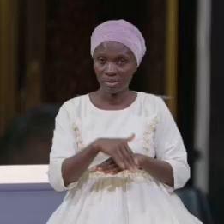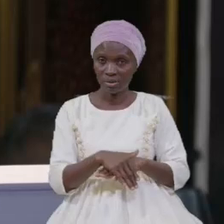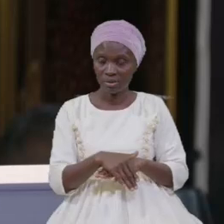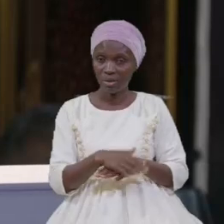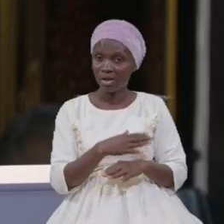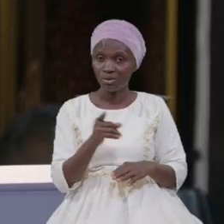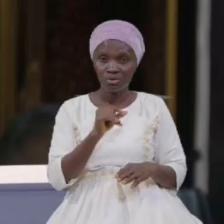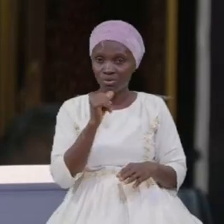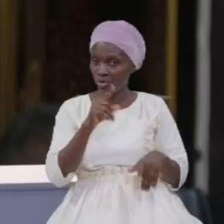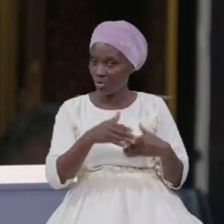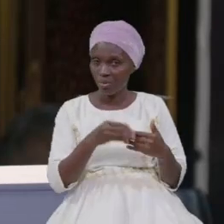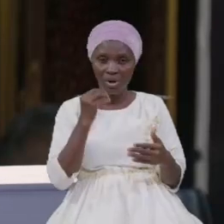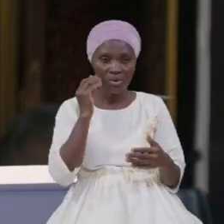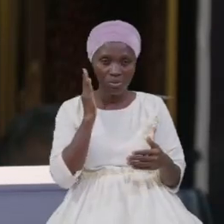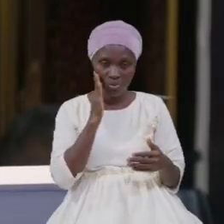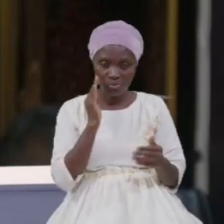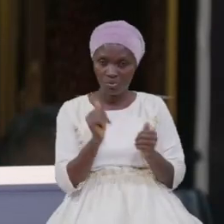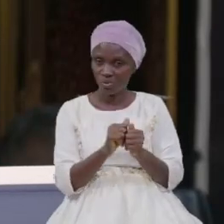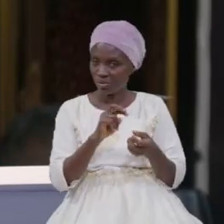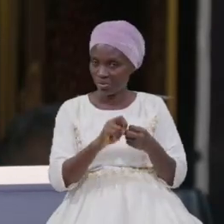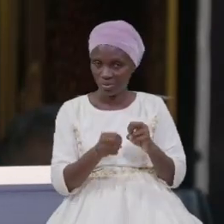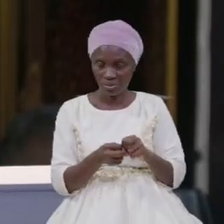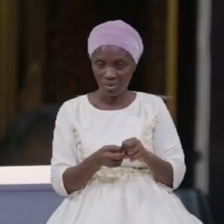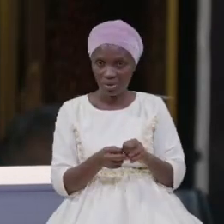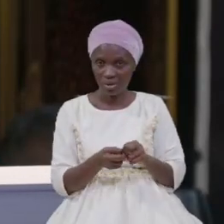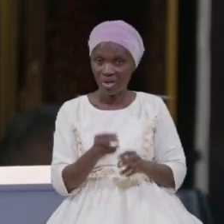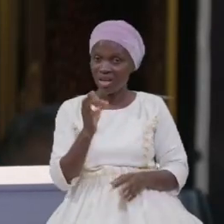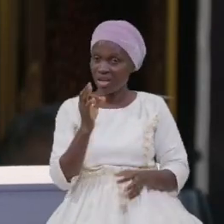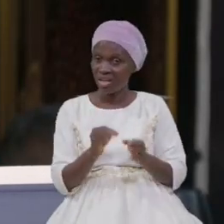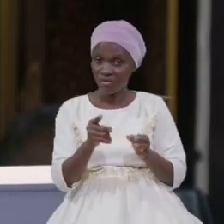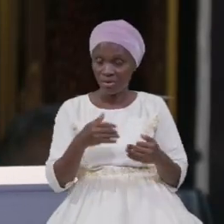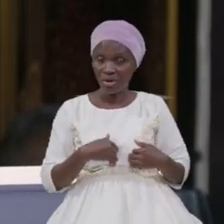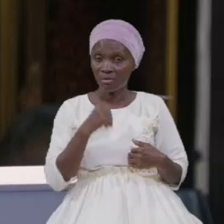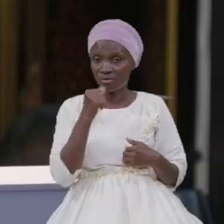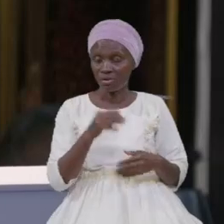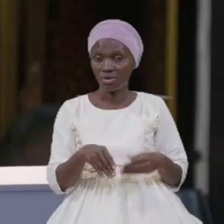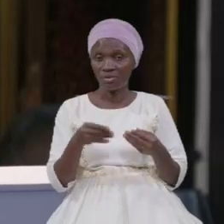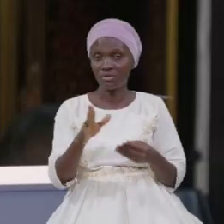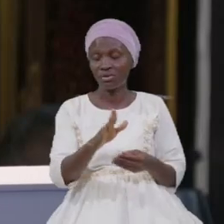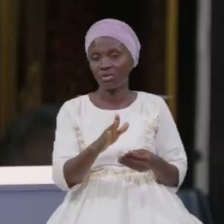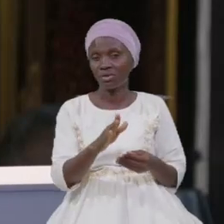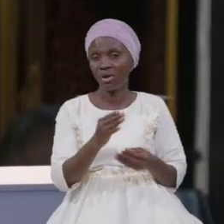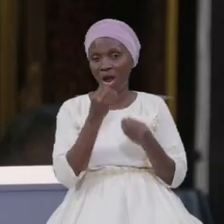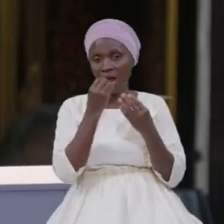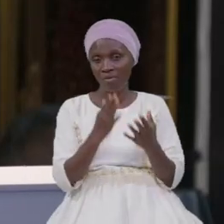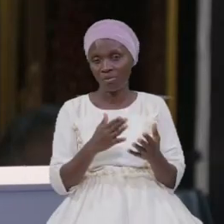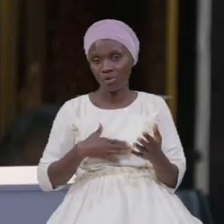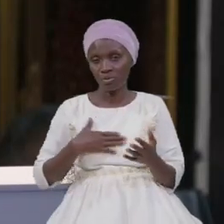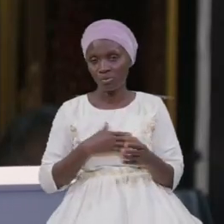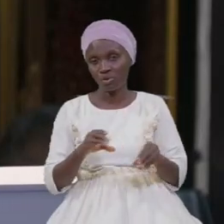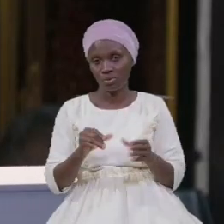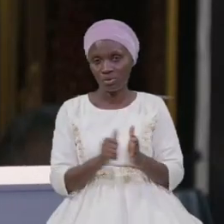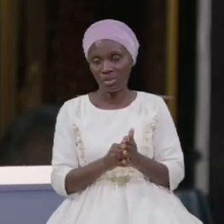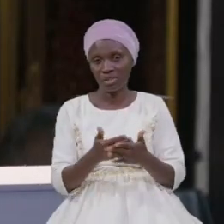the same. If you have not given your details, please do that. That's the